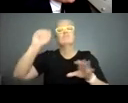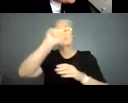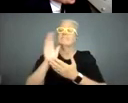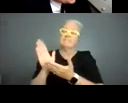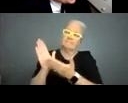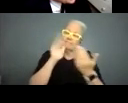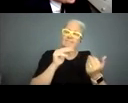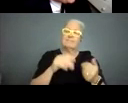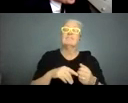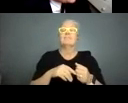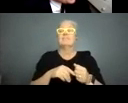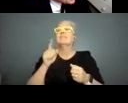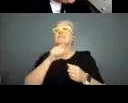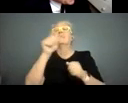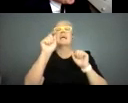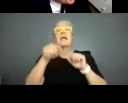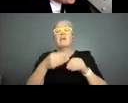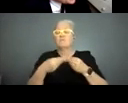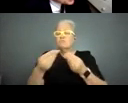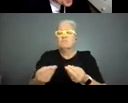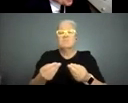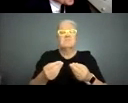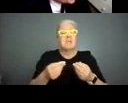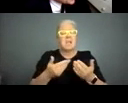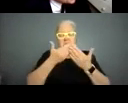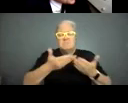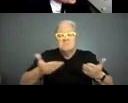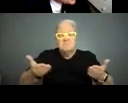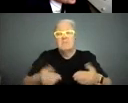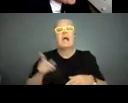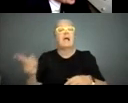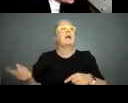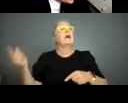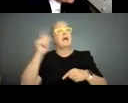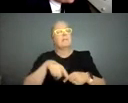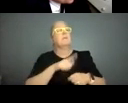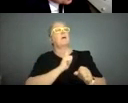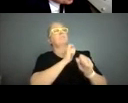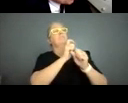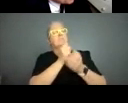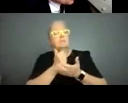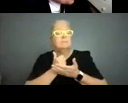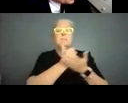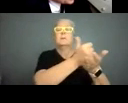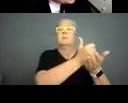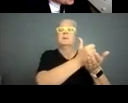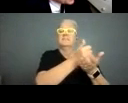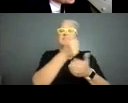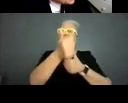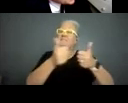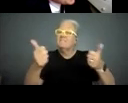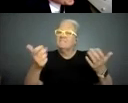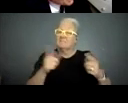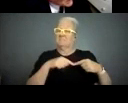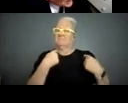provide the resources and the parents the labour power, and that is a quick way of getting things done. If you want a more organised way,